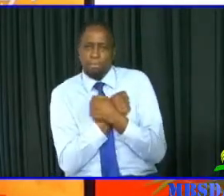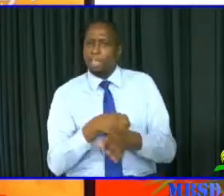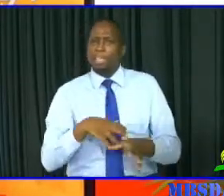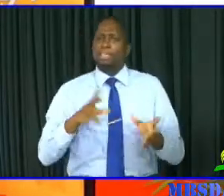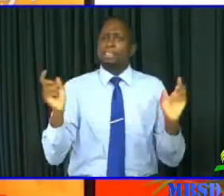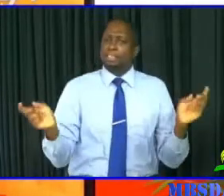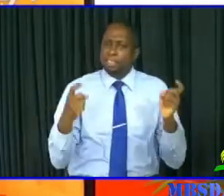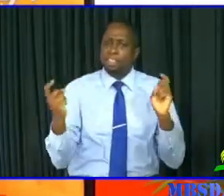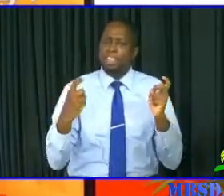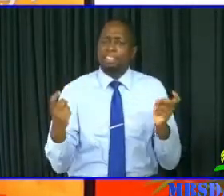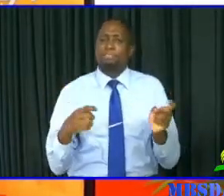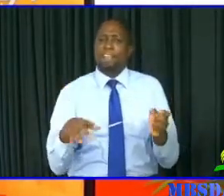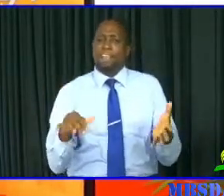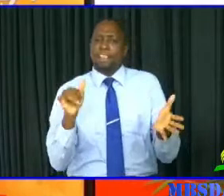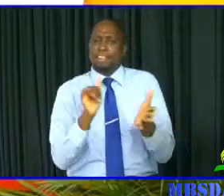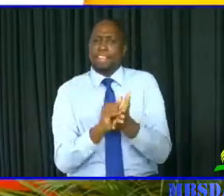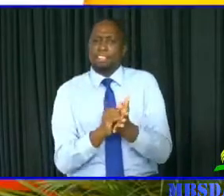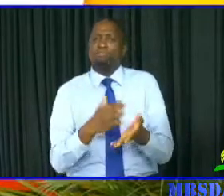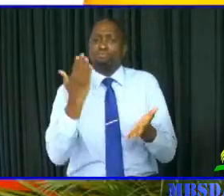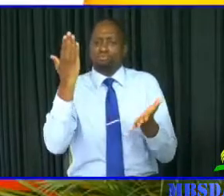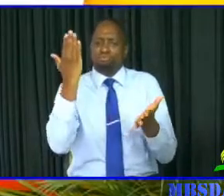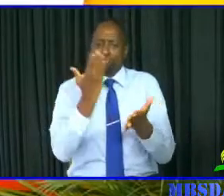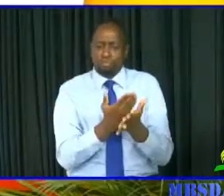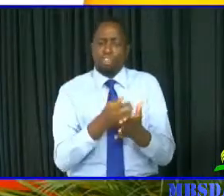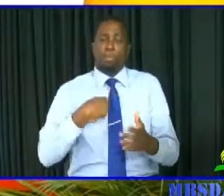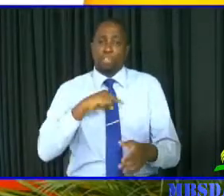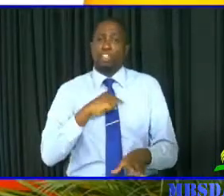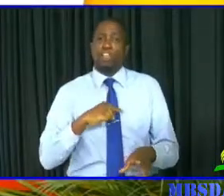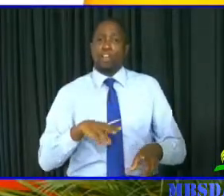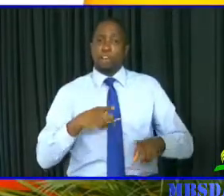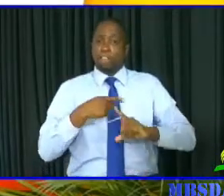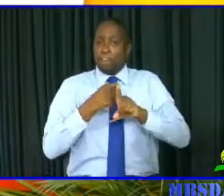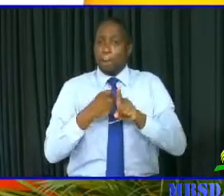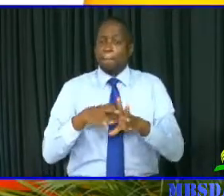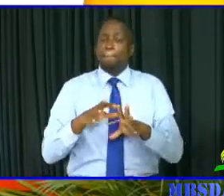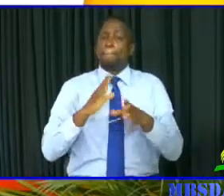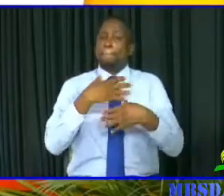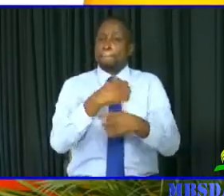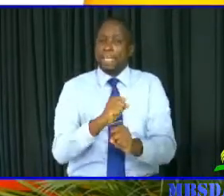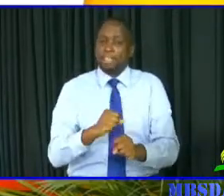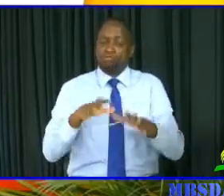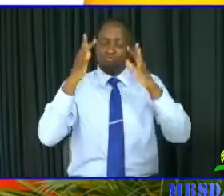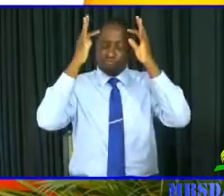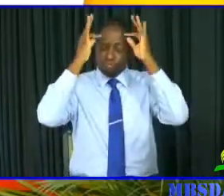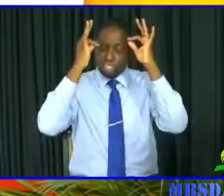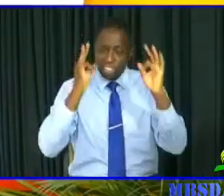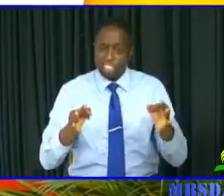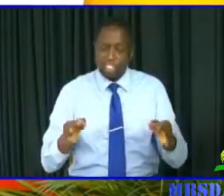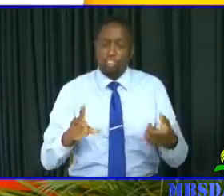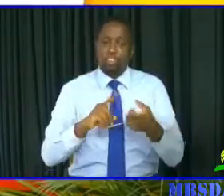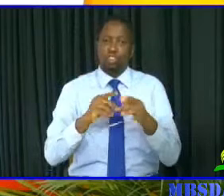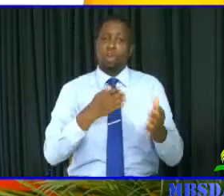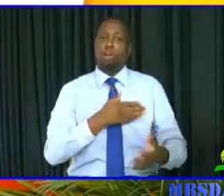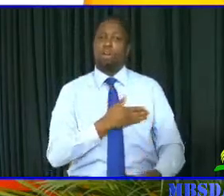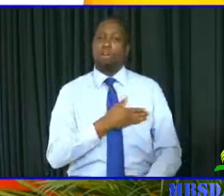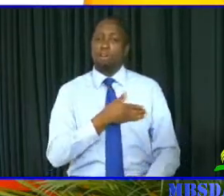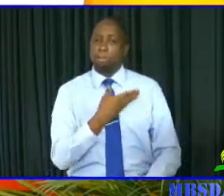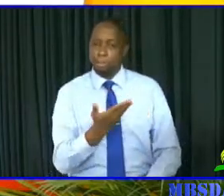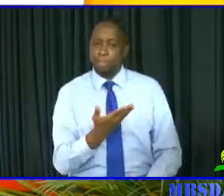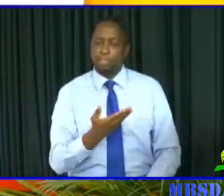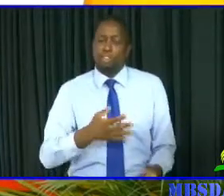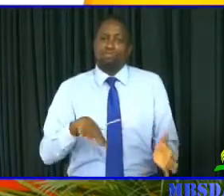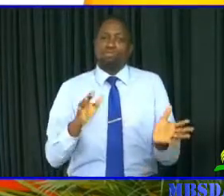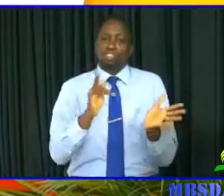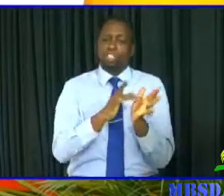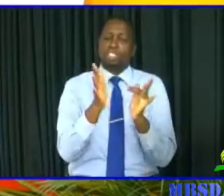those sins that will prevent us from making that altogether important decision of being committed to Jesus Christ. We